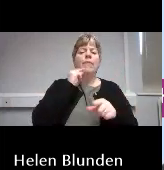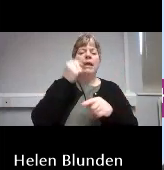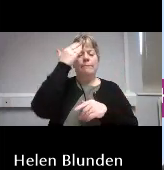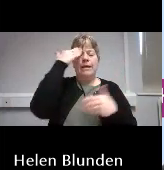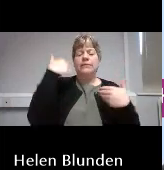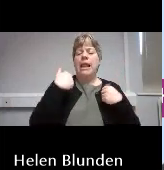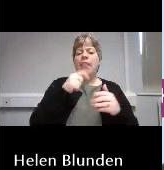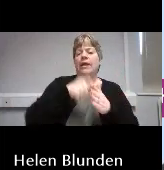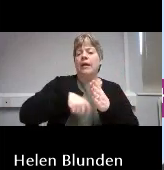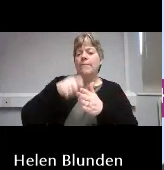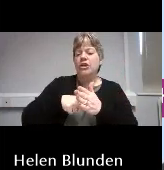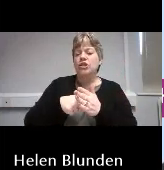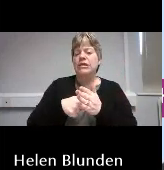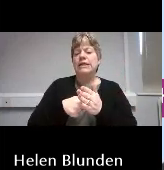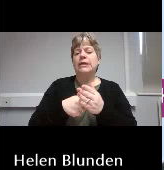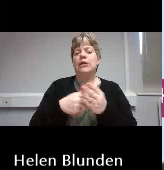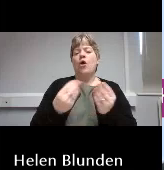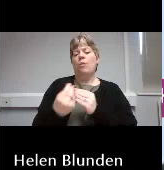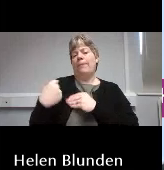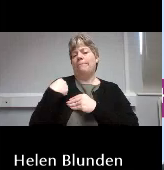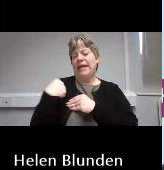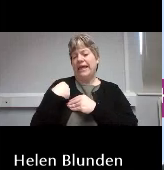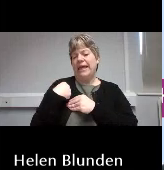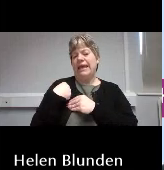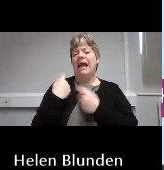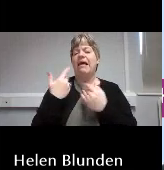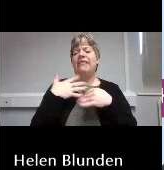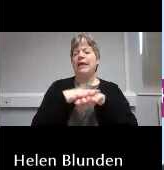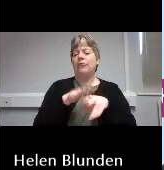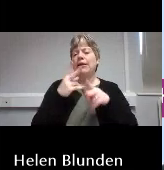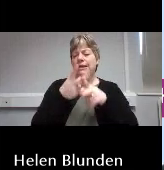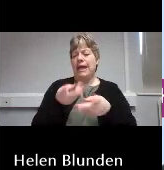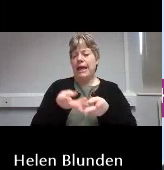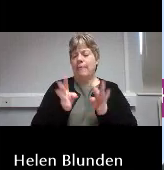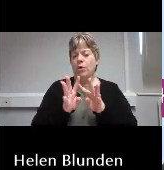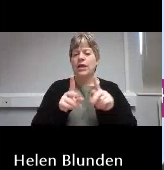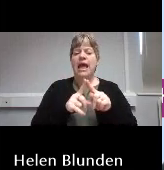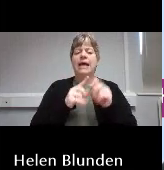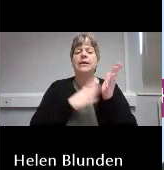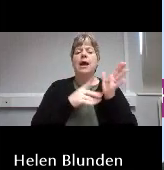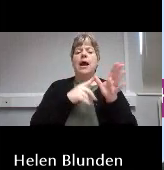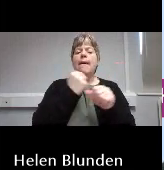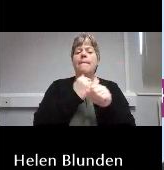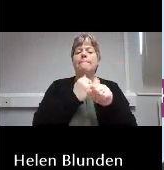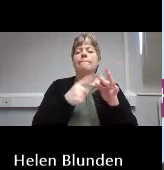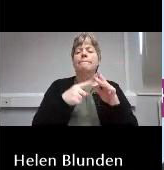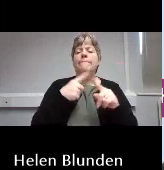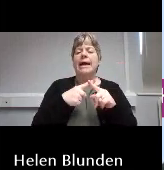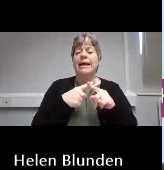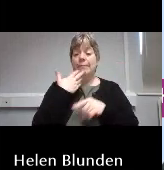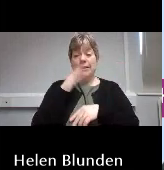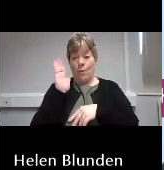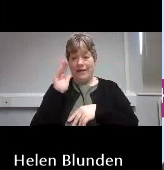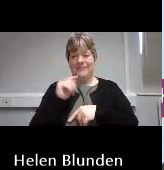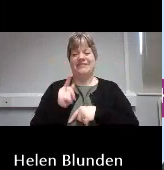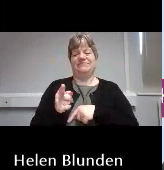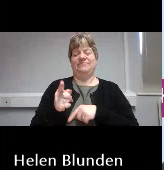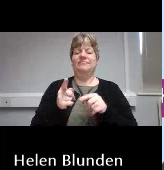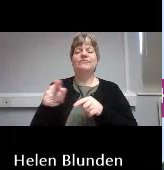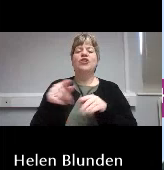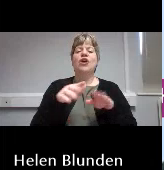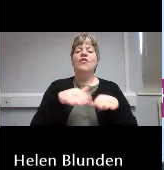Health Commissioning, alongside me at the Integrated Care Board, and Maggie, you give us a wave, who's the